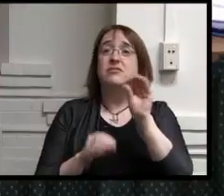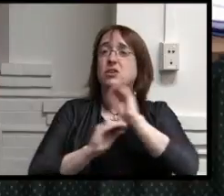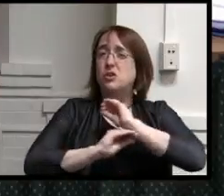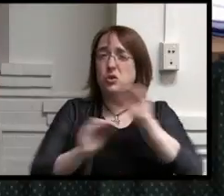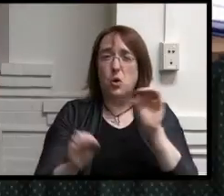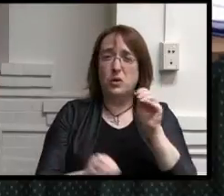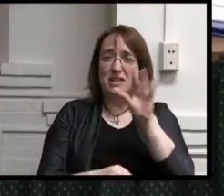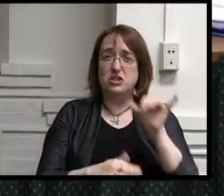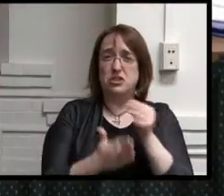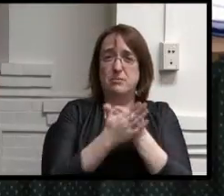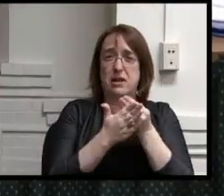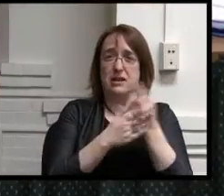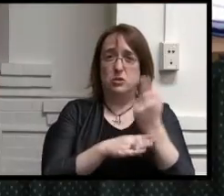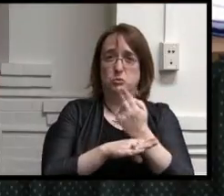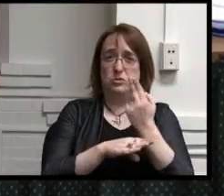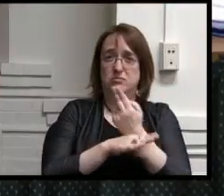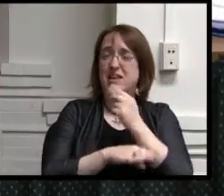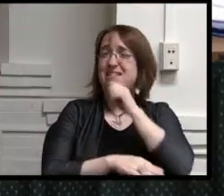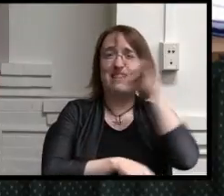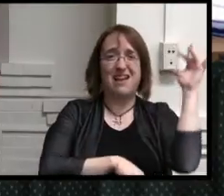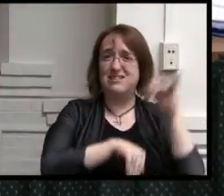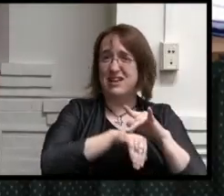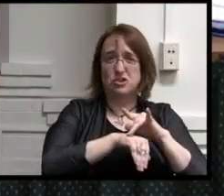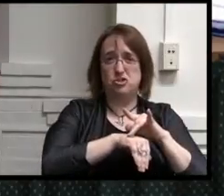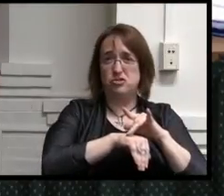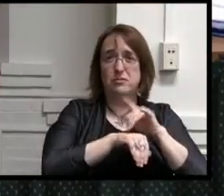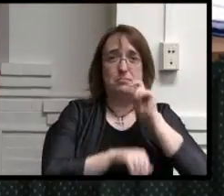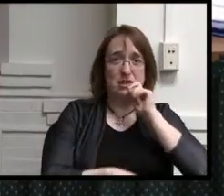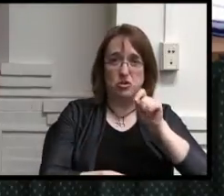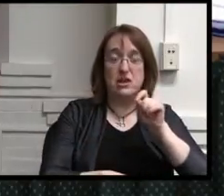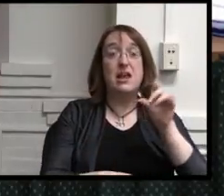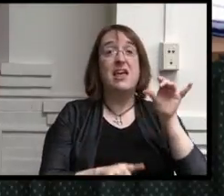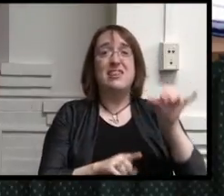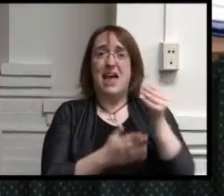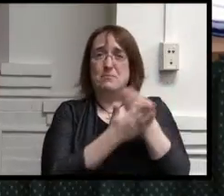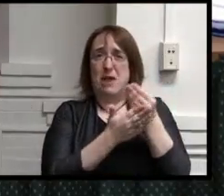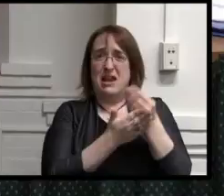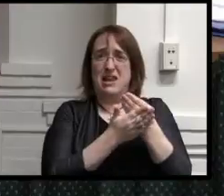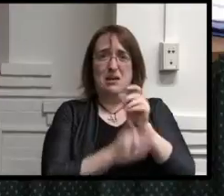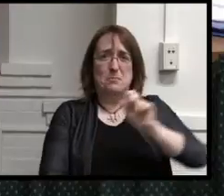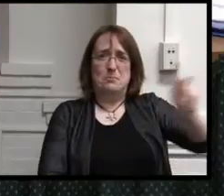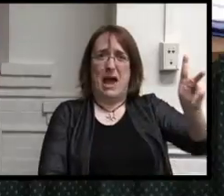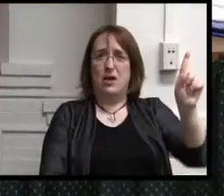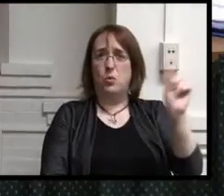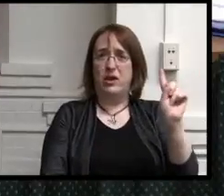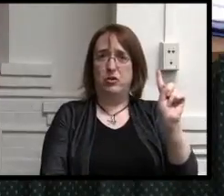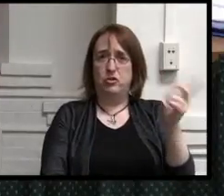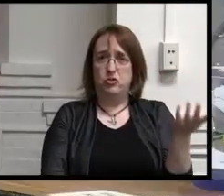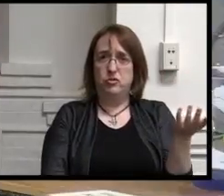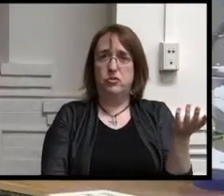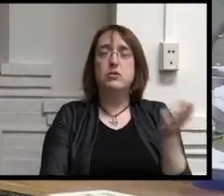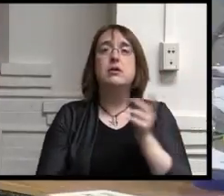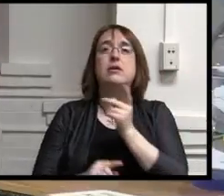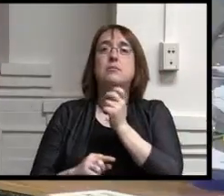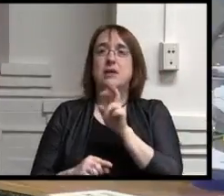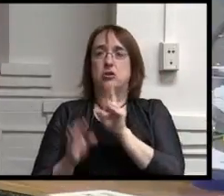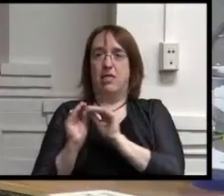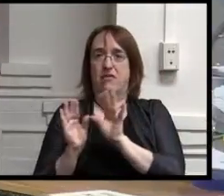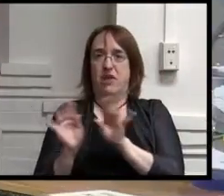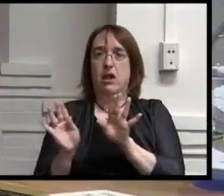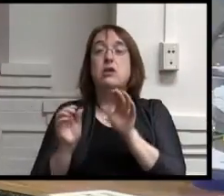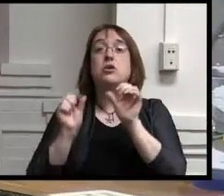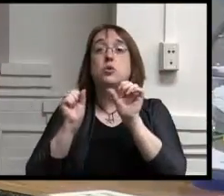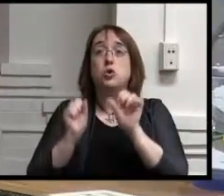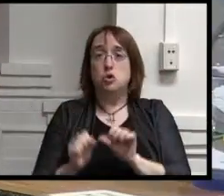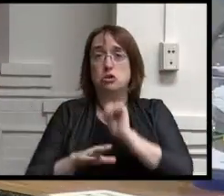used and we didn't touch a nickel of that contingency, where would that contingency money go back to? It could be reallocated